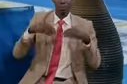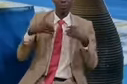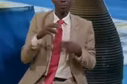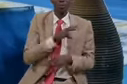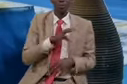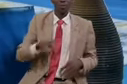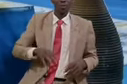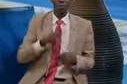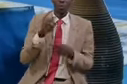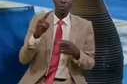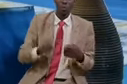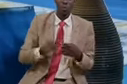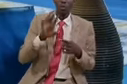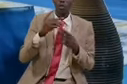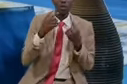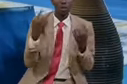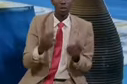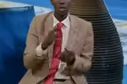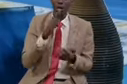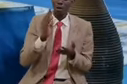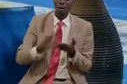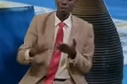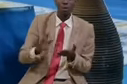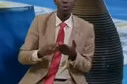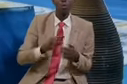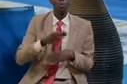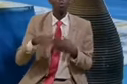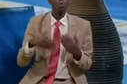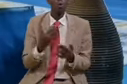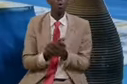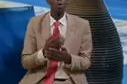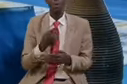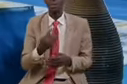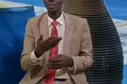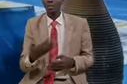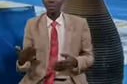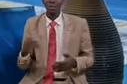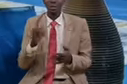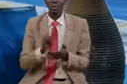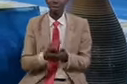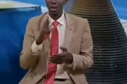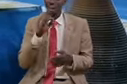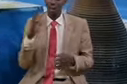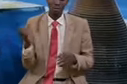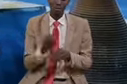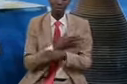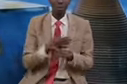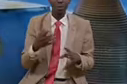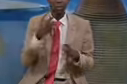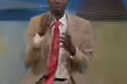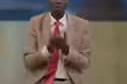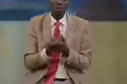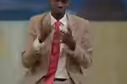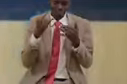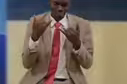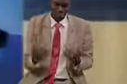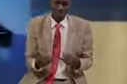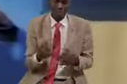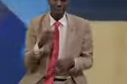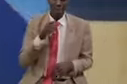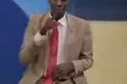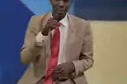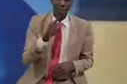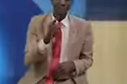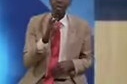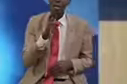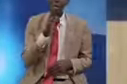when your sins are forgiven, when all those things are wiped out, it says now, ye are of